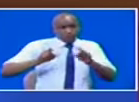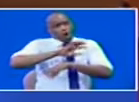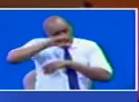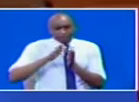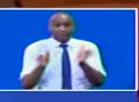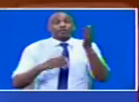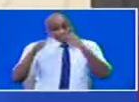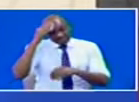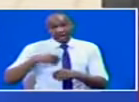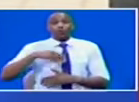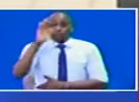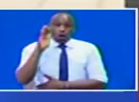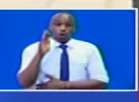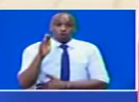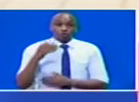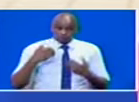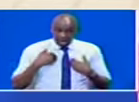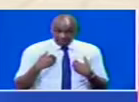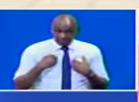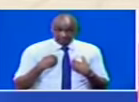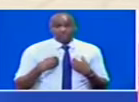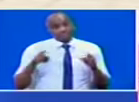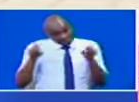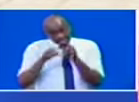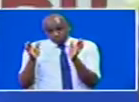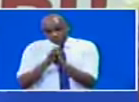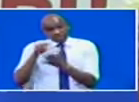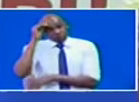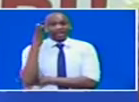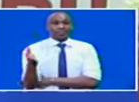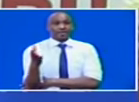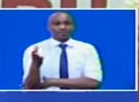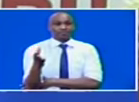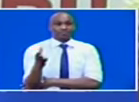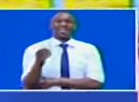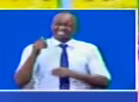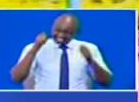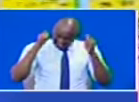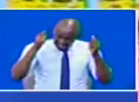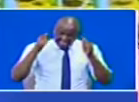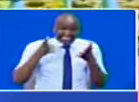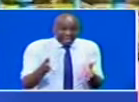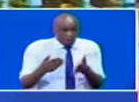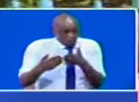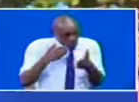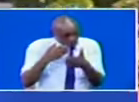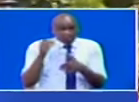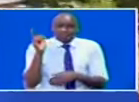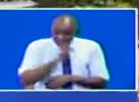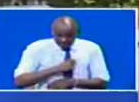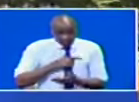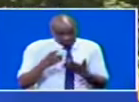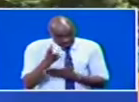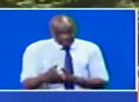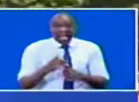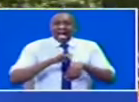public universities commensurate to the number of students available. The strike, approaching the end of its first week, has affected